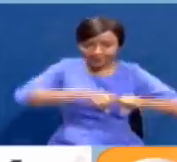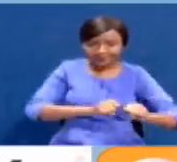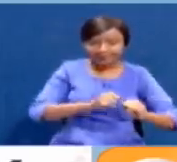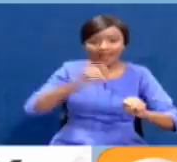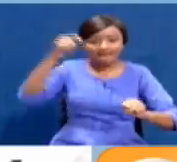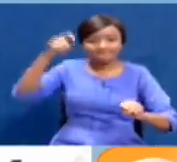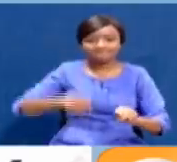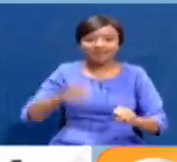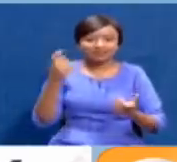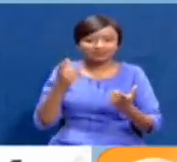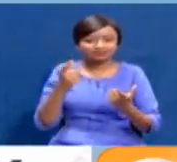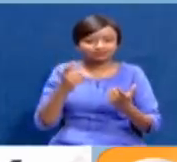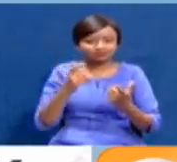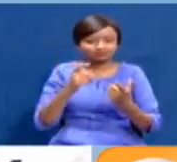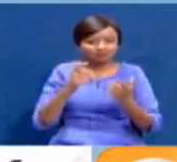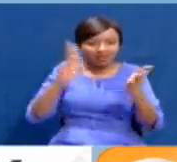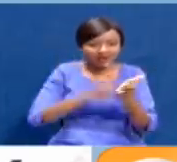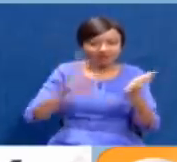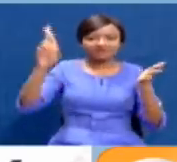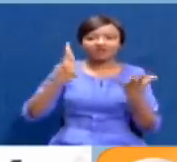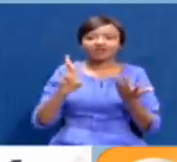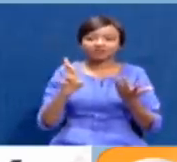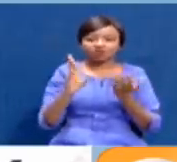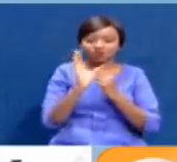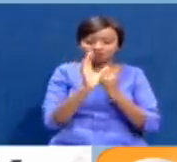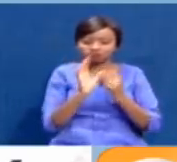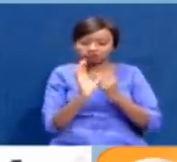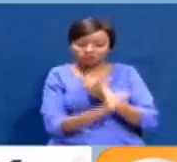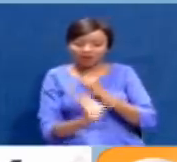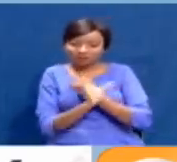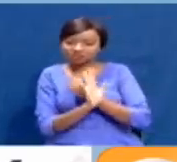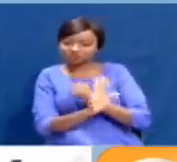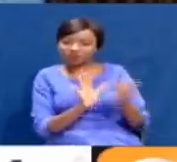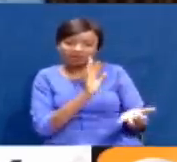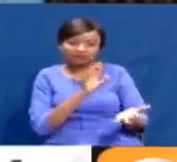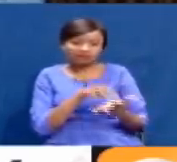very phased one that reflects the country's situation.